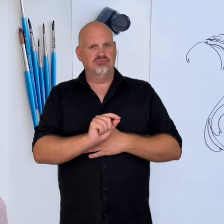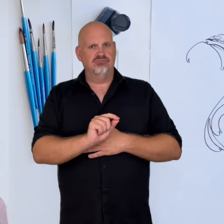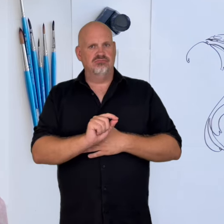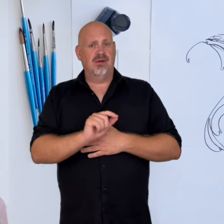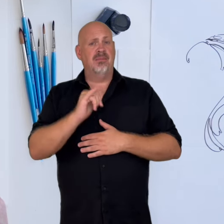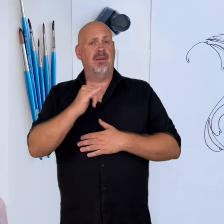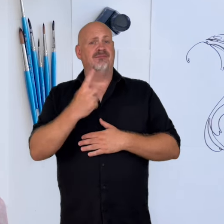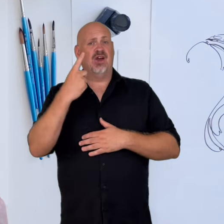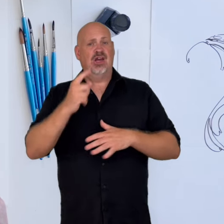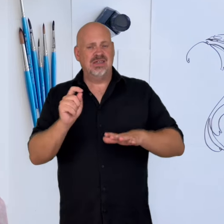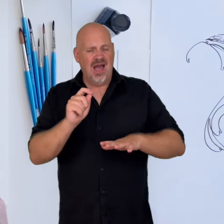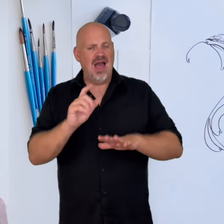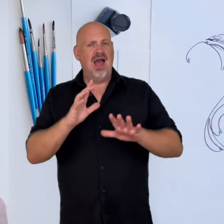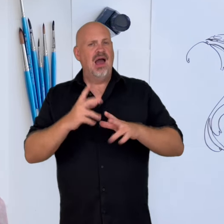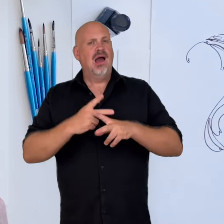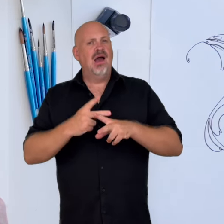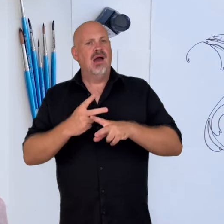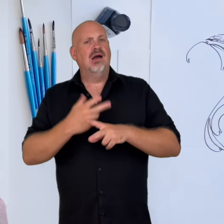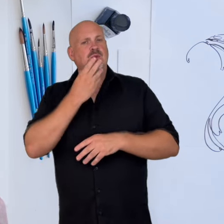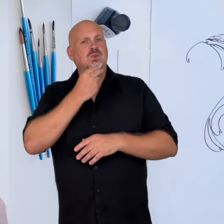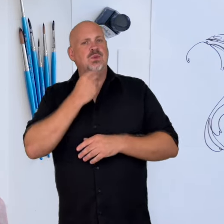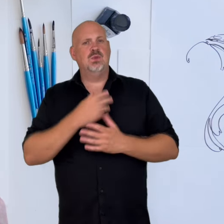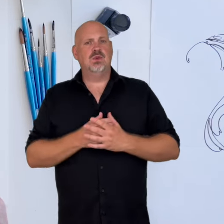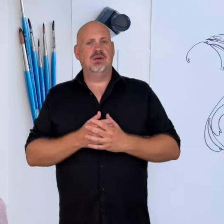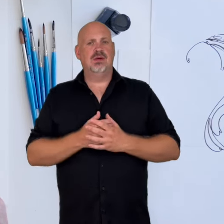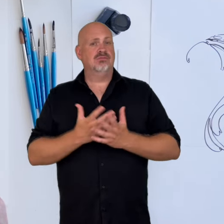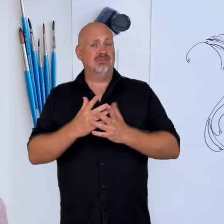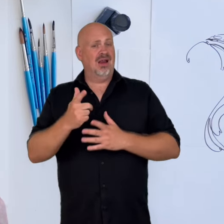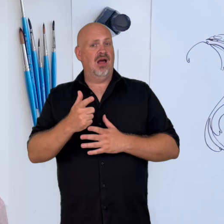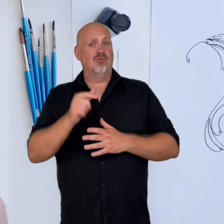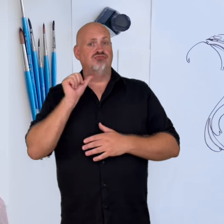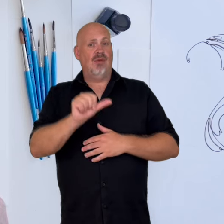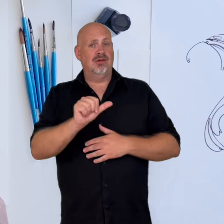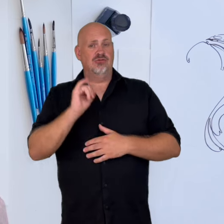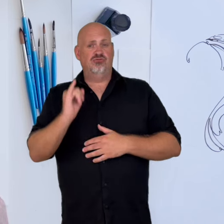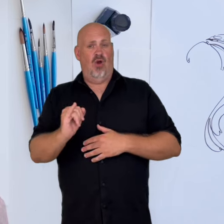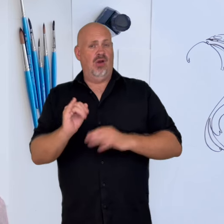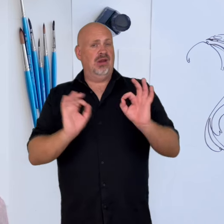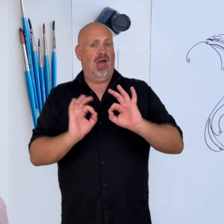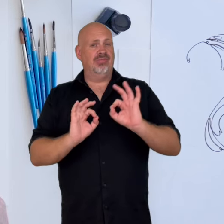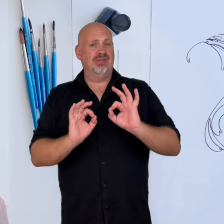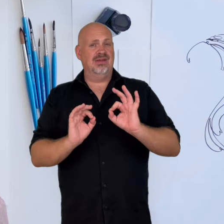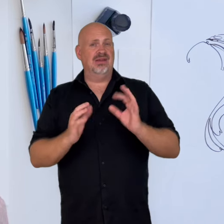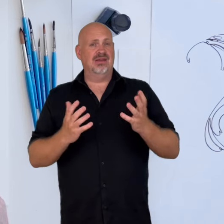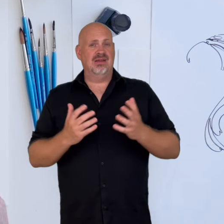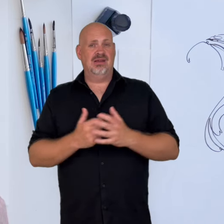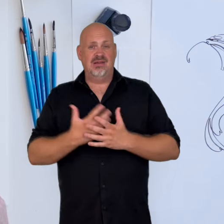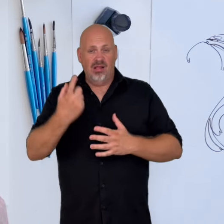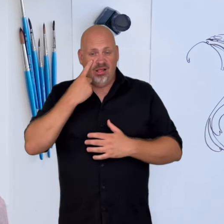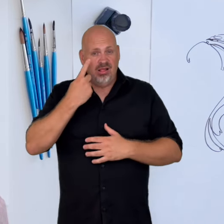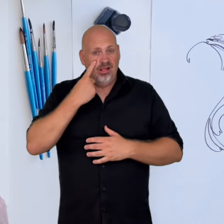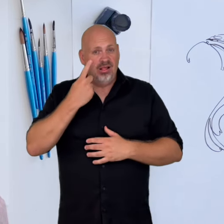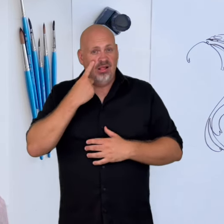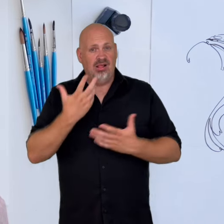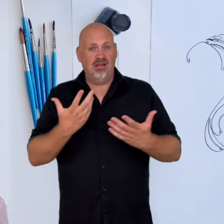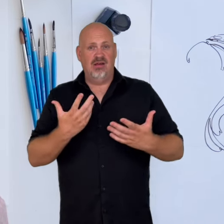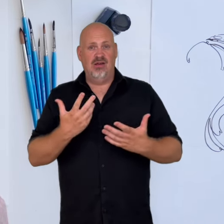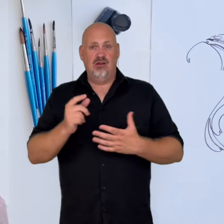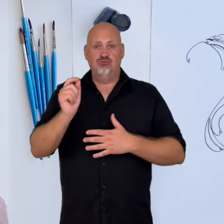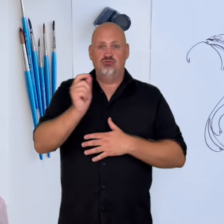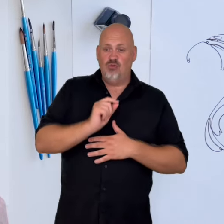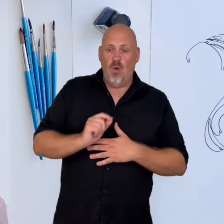paper in one fell swoop. It's a good exercise to do this, and you may not get it right the first